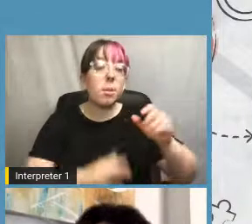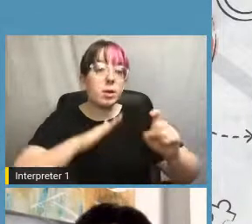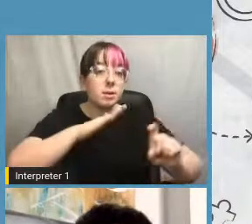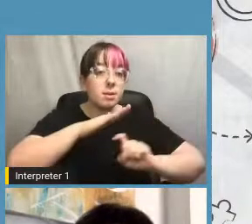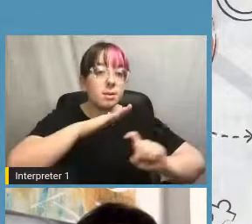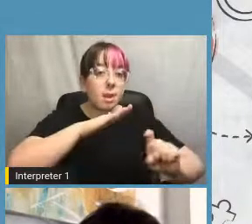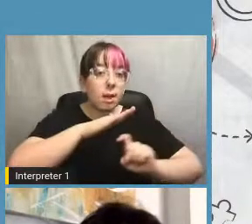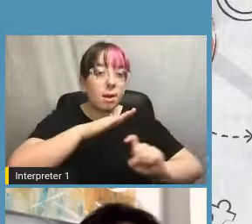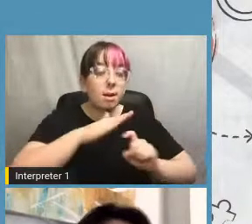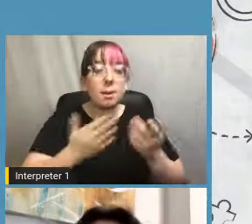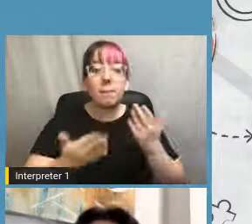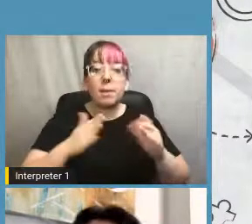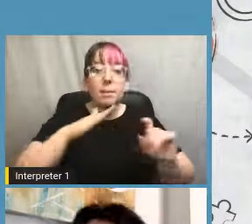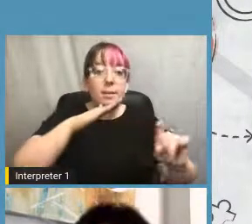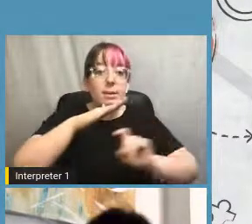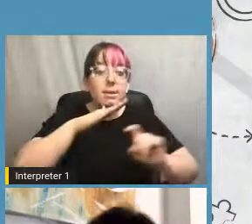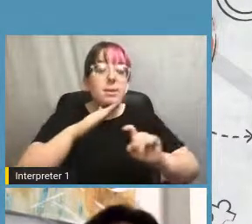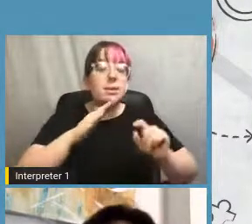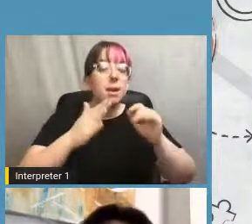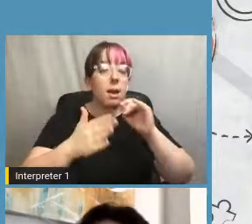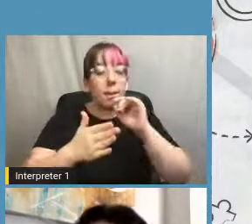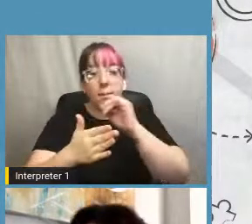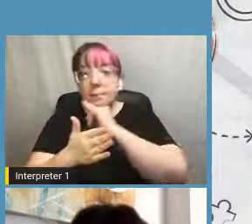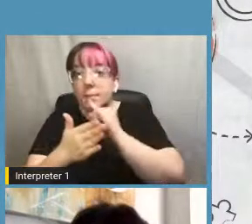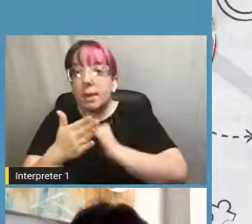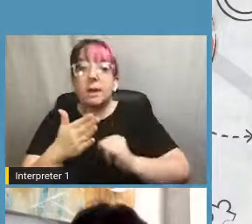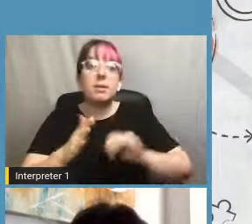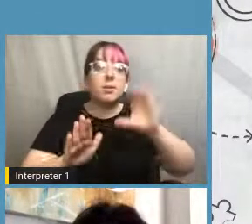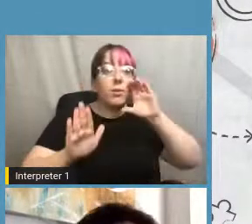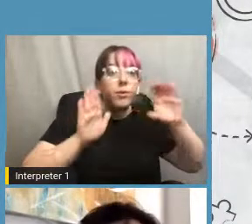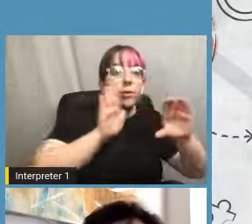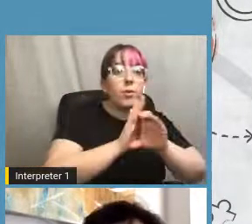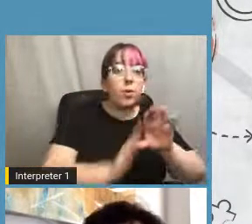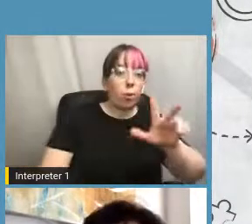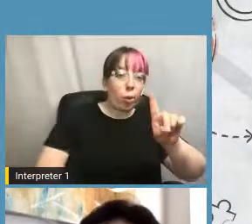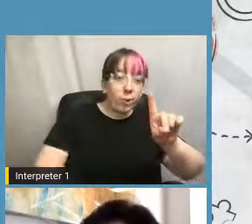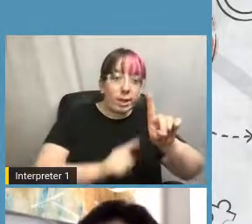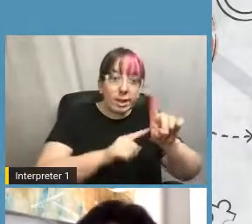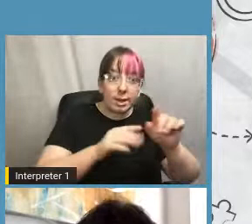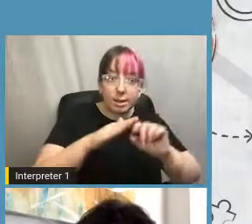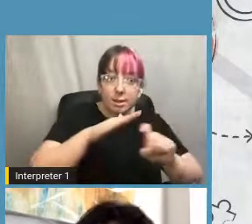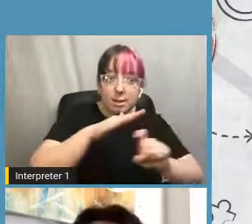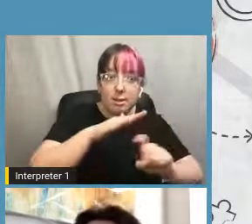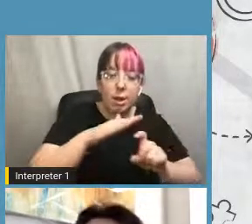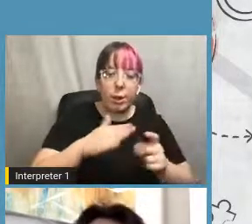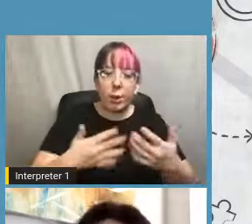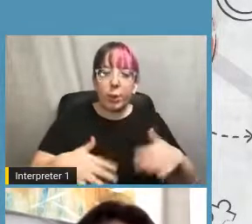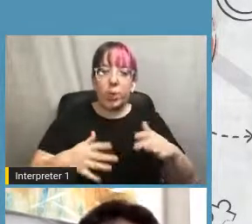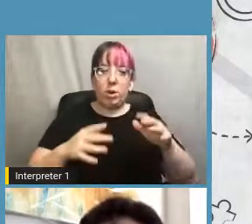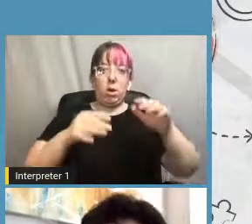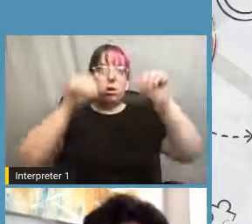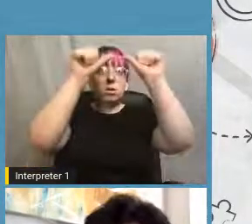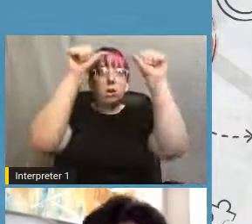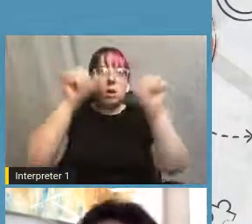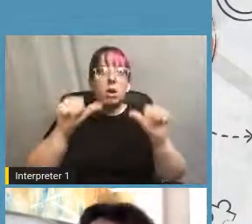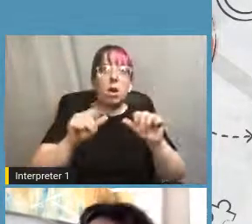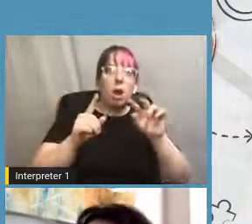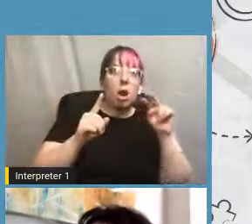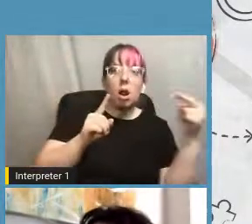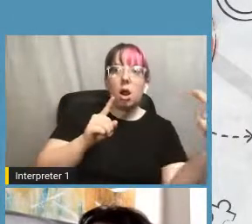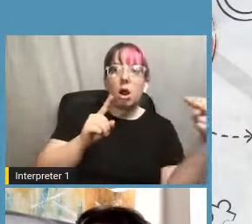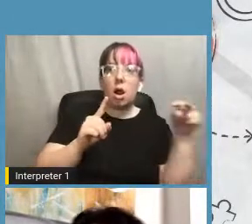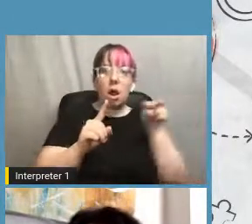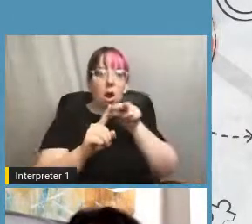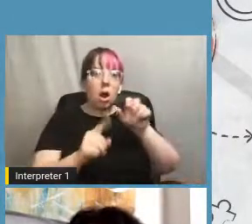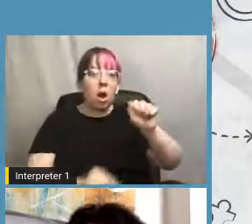need to scan paintings, photographs, 3D scanning, sculptures, objects, artifacts of all